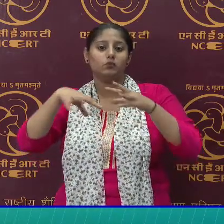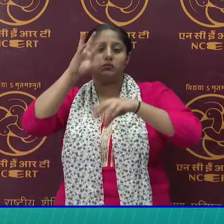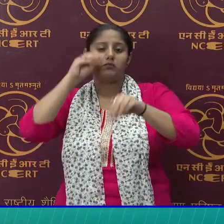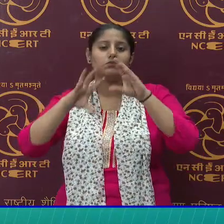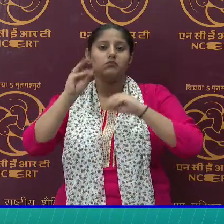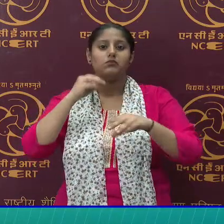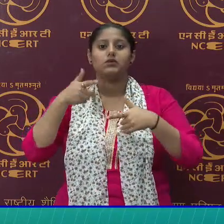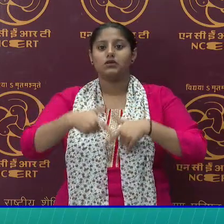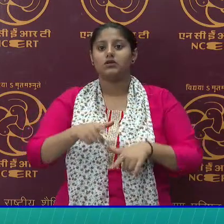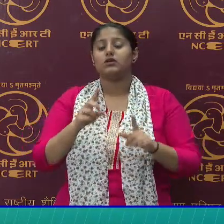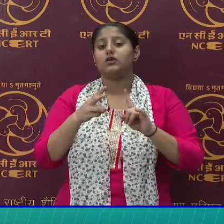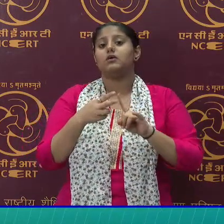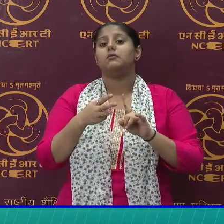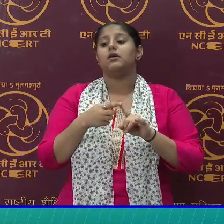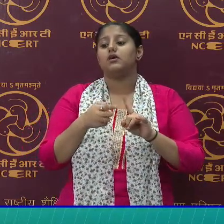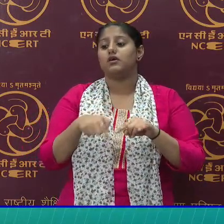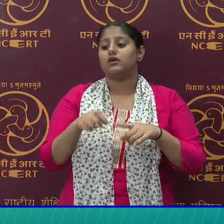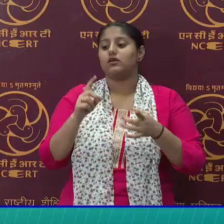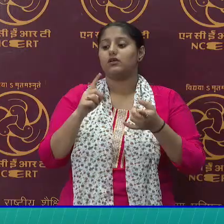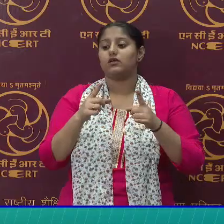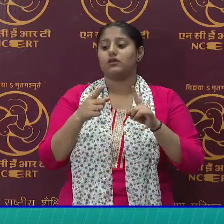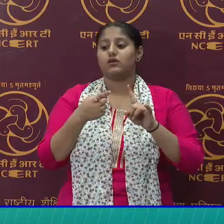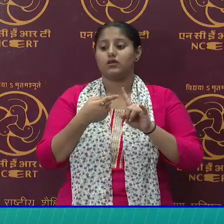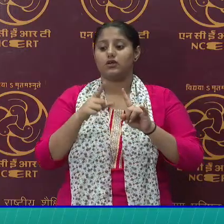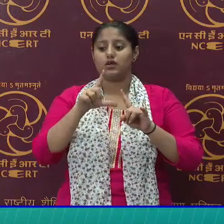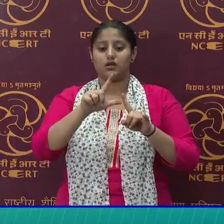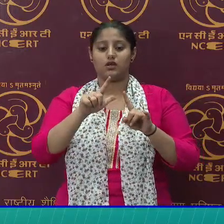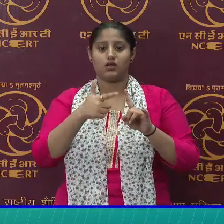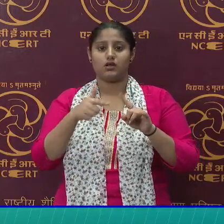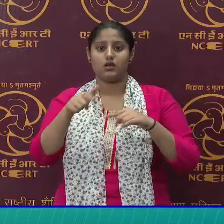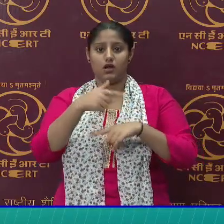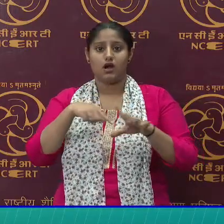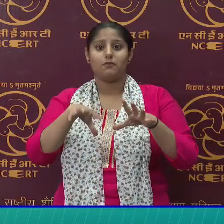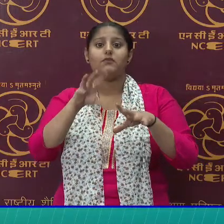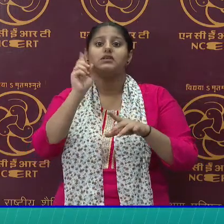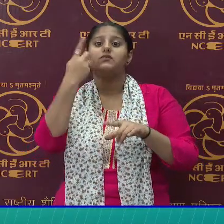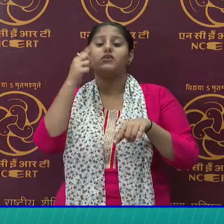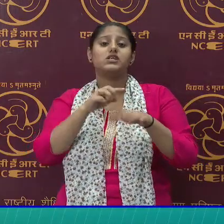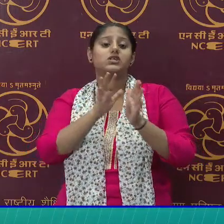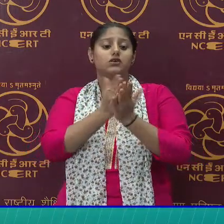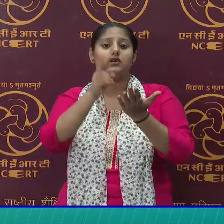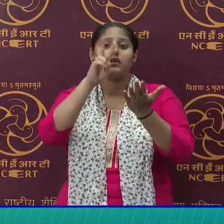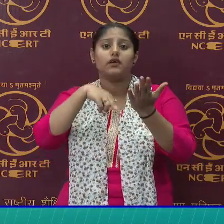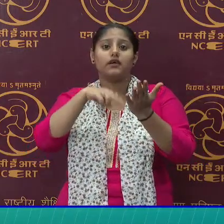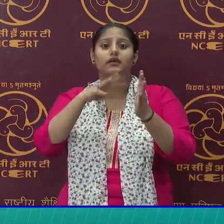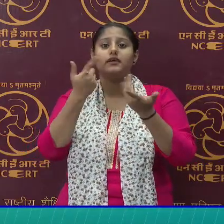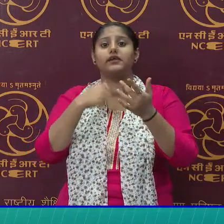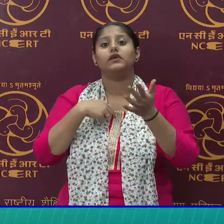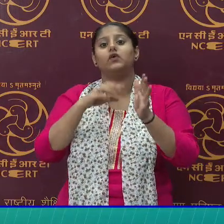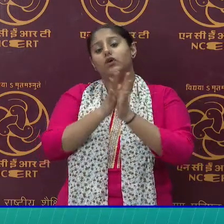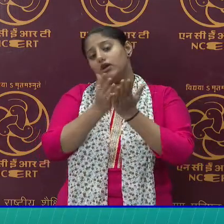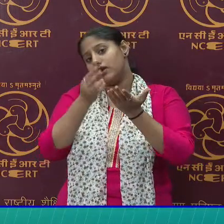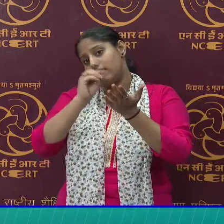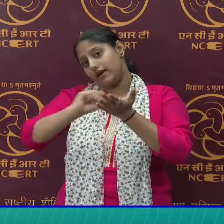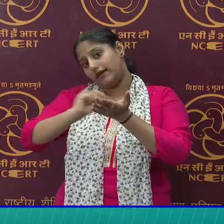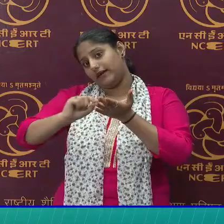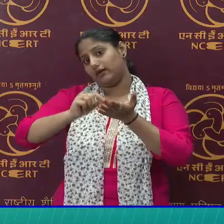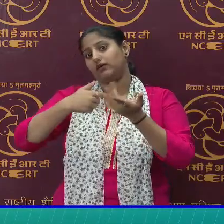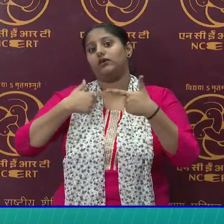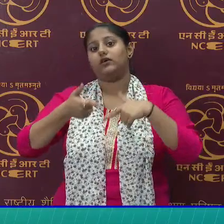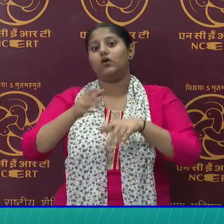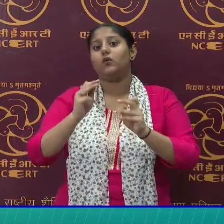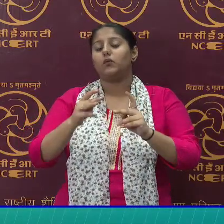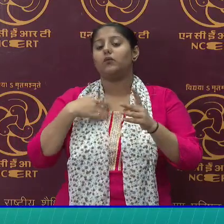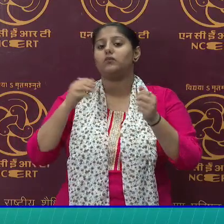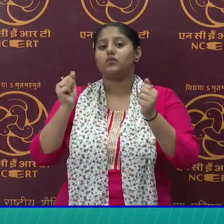would be R2, R1 being the language in which they first learn reading and writing. So considering this